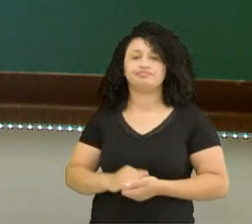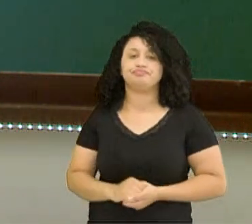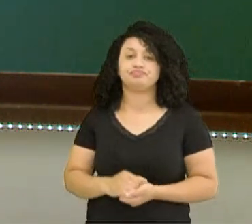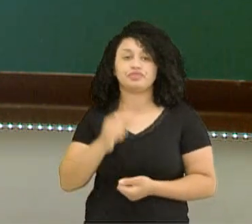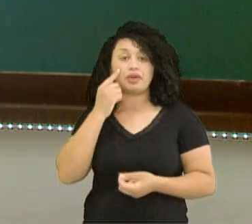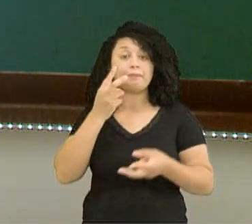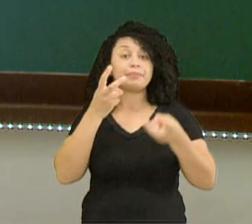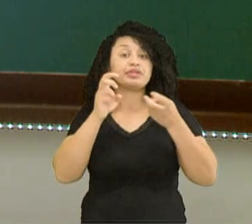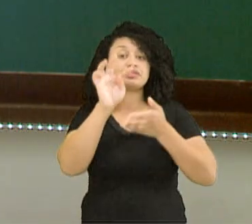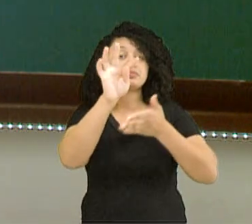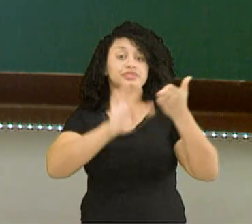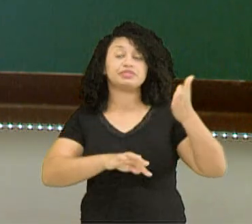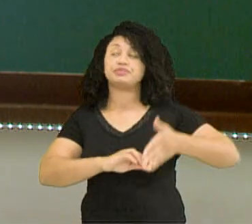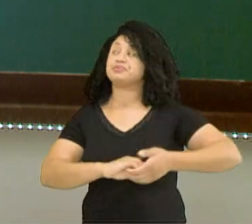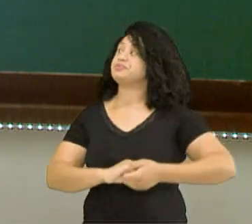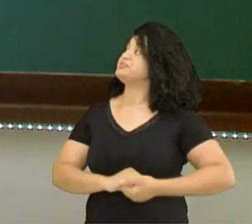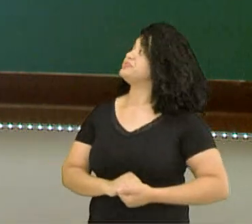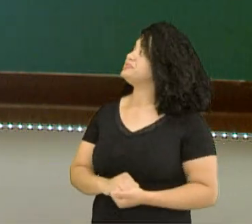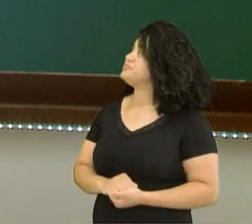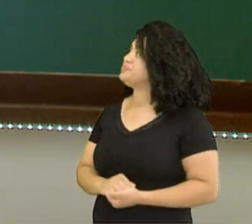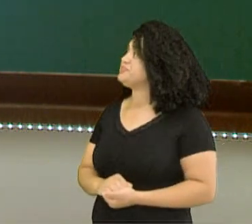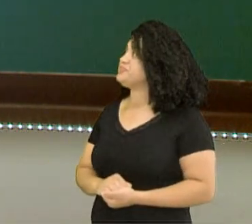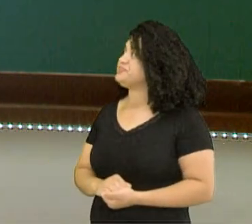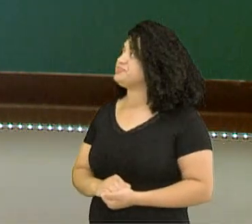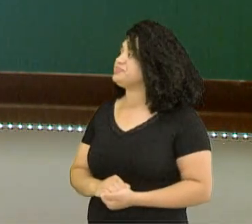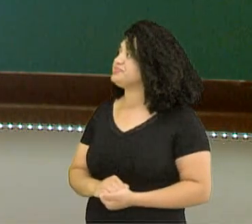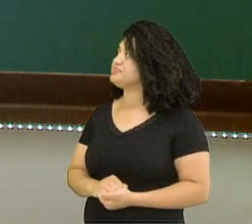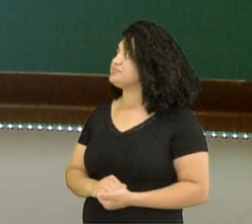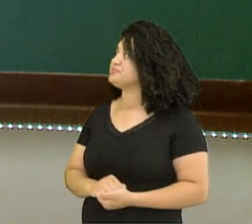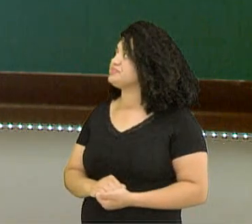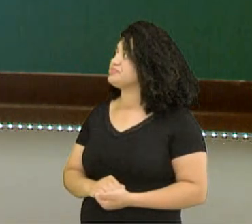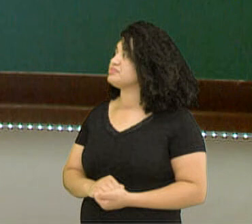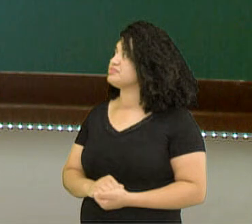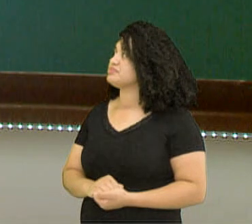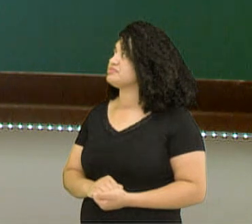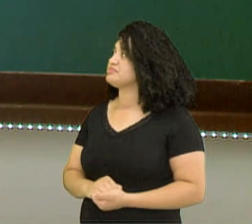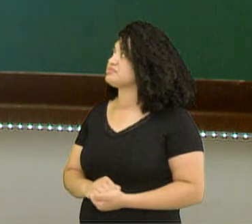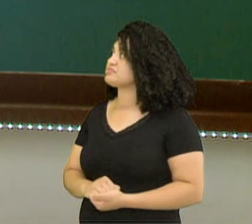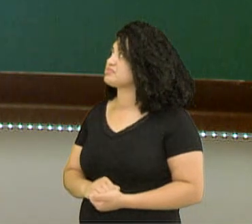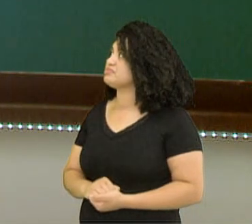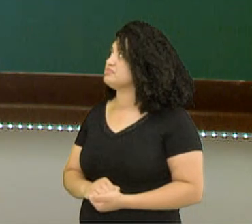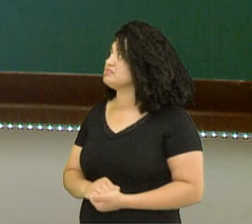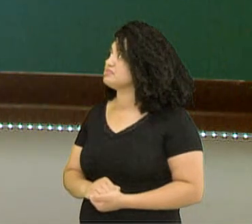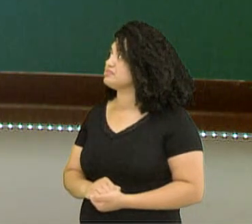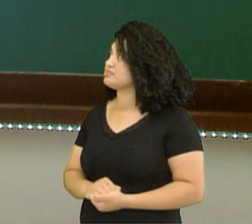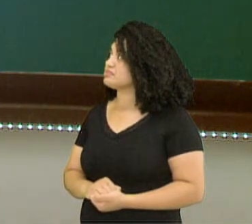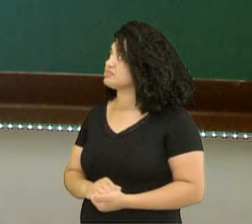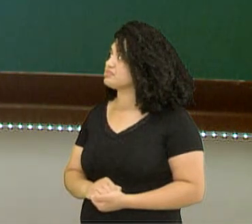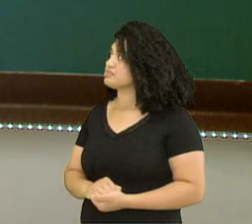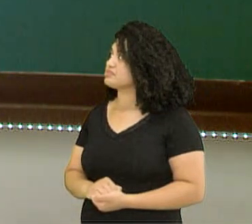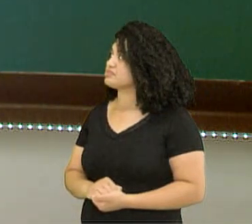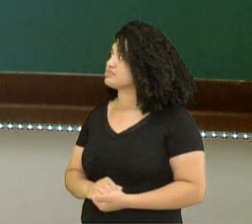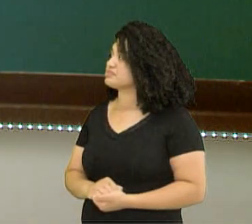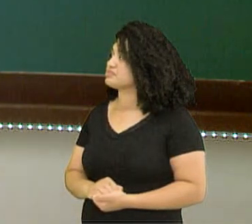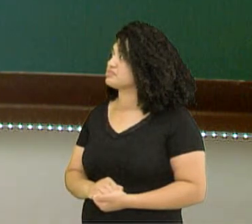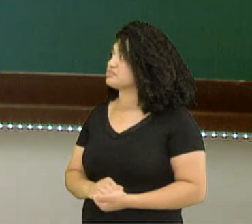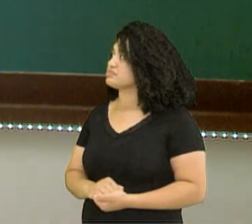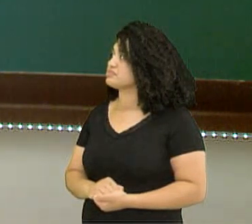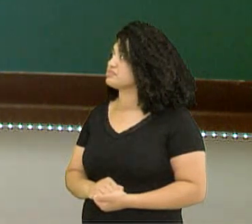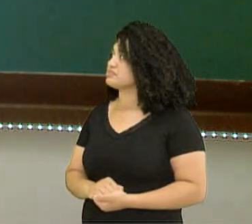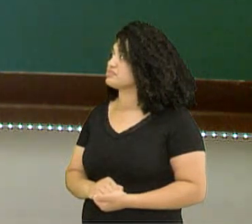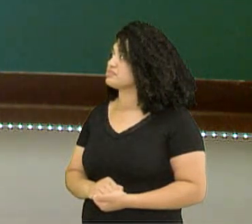British actress, model and activist, most widely known for her portrayal of